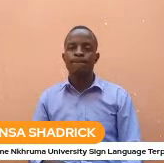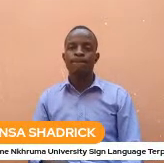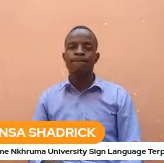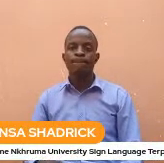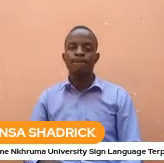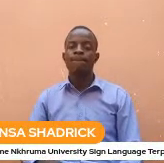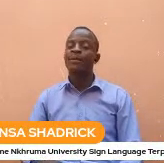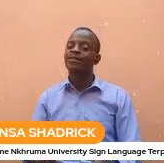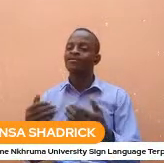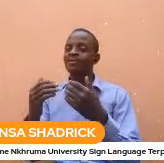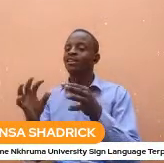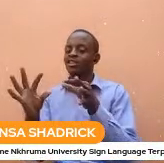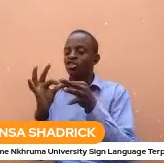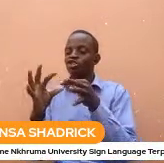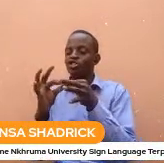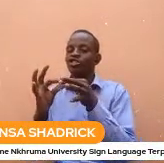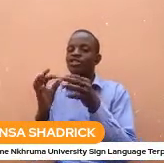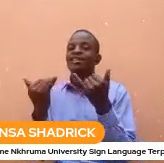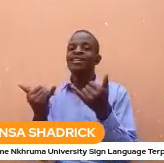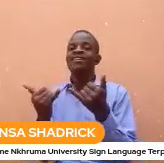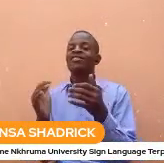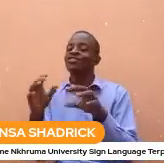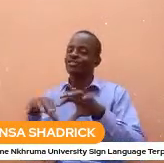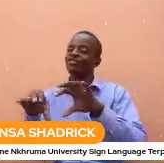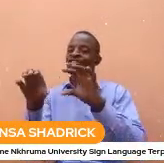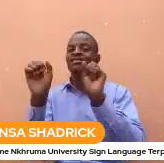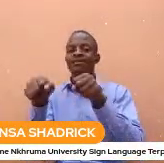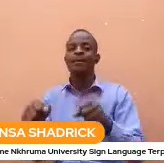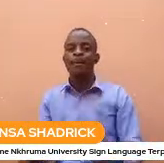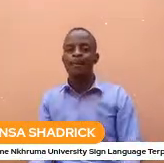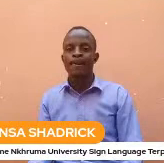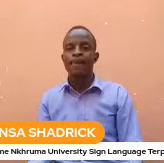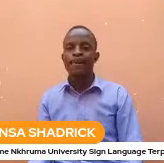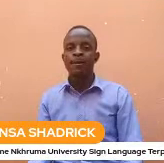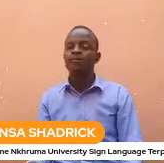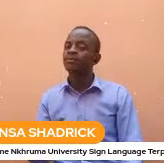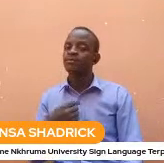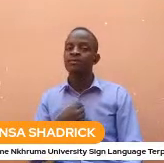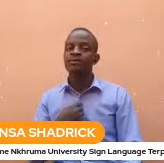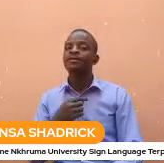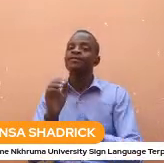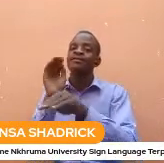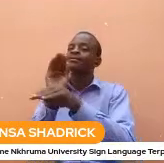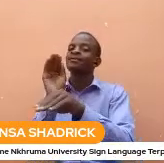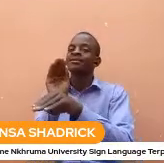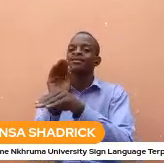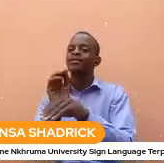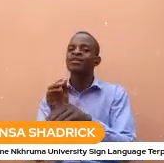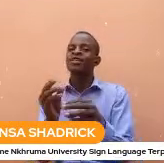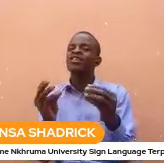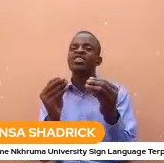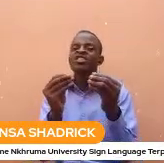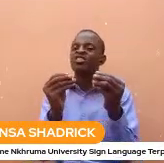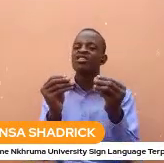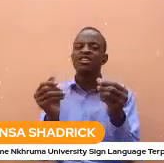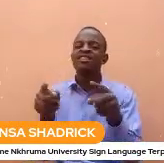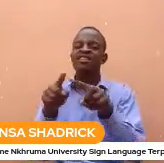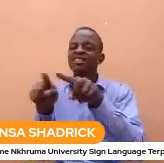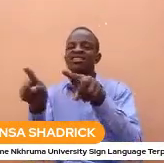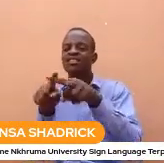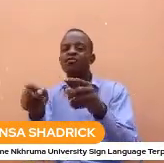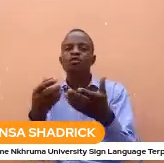now. Oh, okay. Yeah, so I was saying, and yeah, there's so many social, economical factors